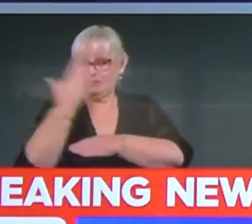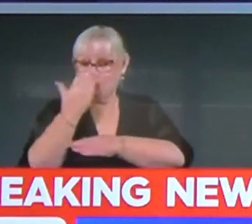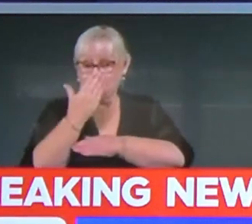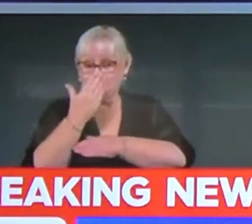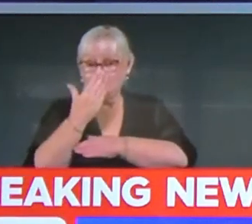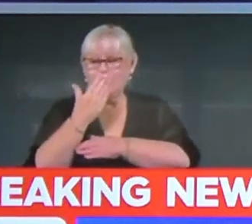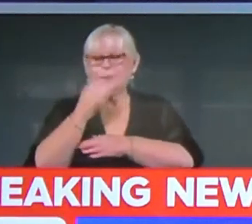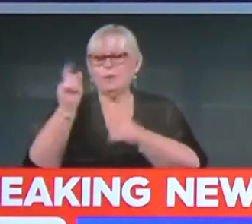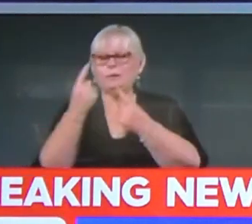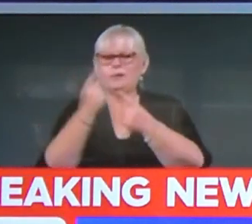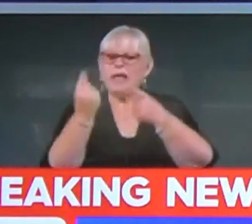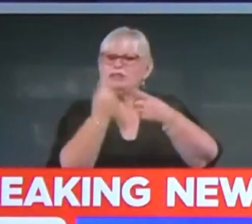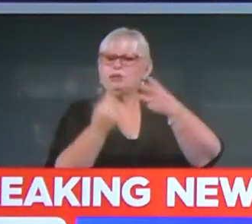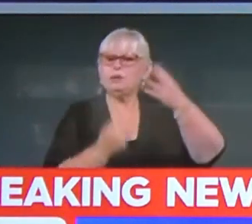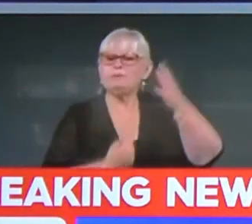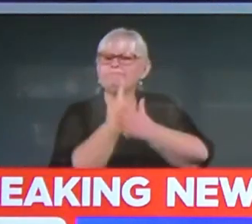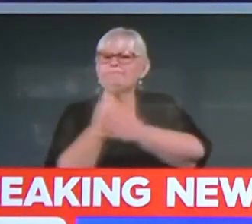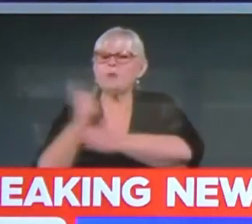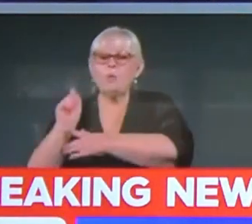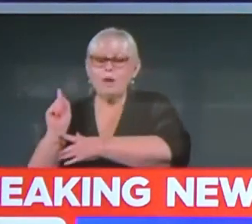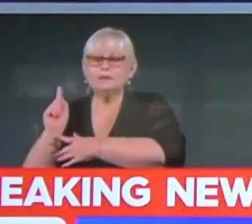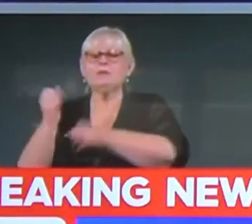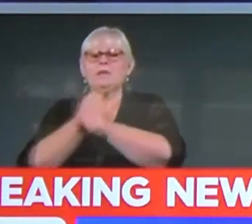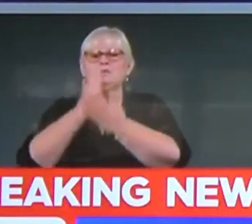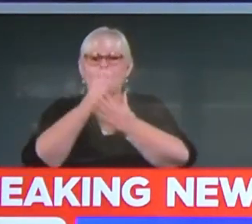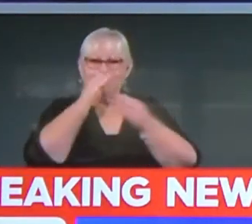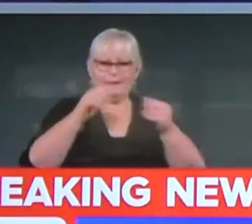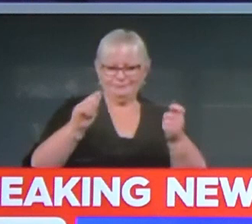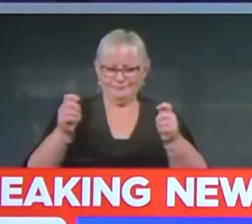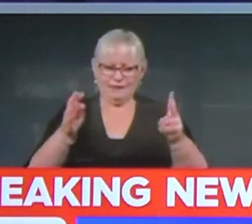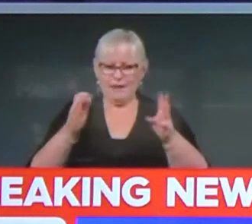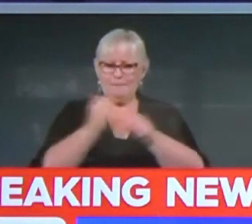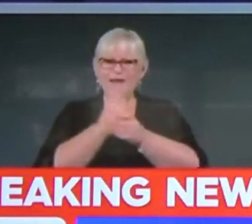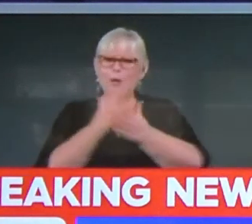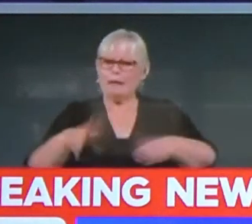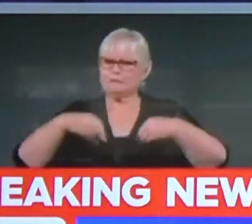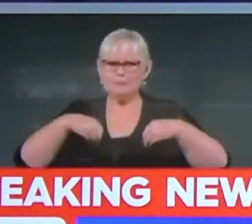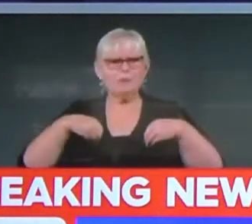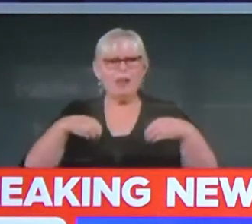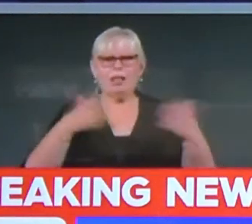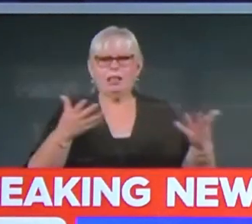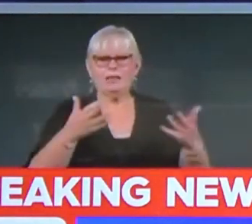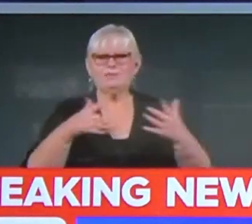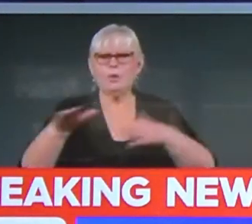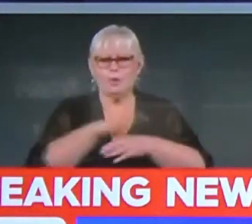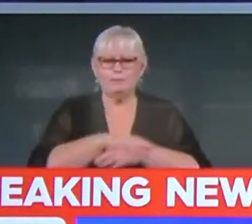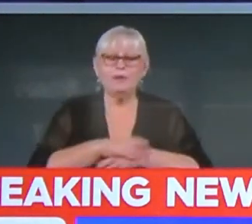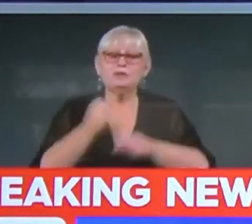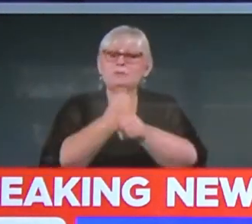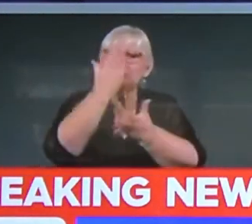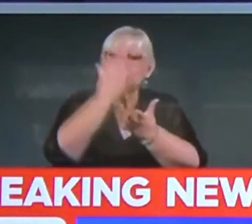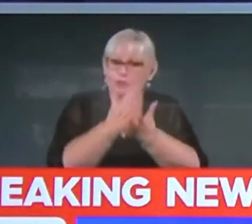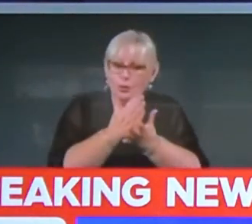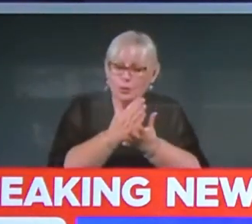work through those issues to ensure we can put acceptable arrangements in place. To ensure that